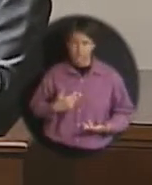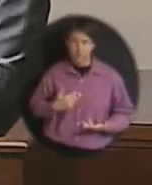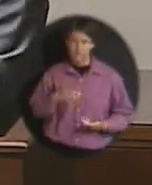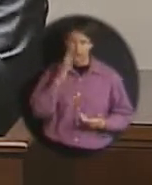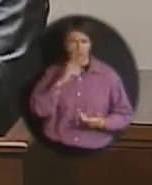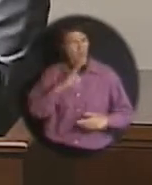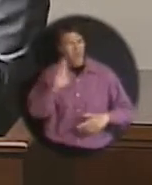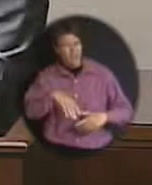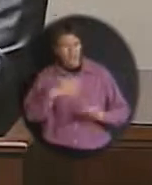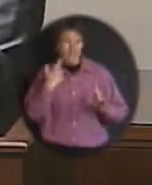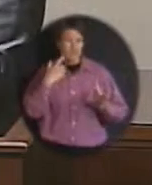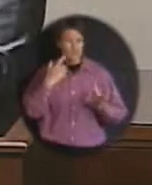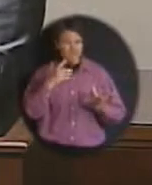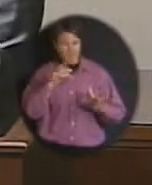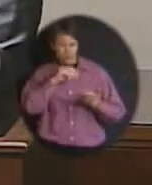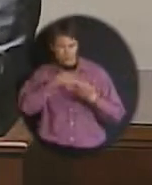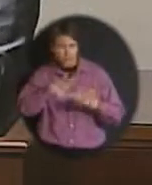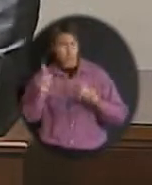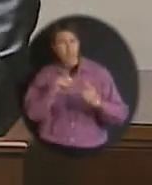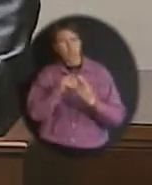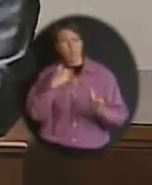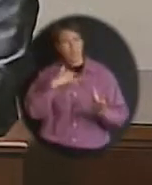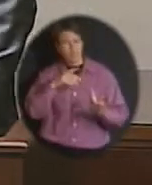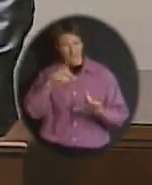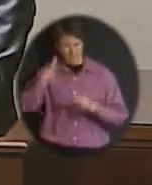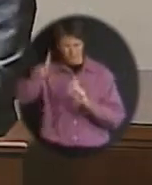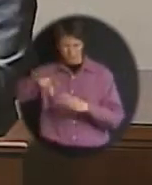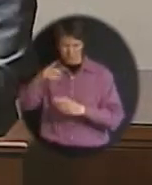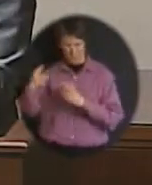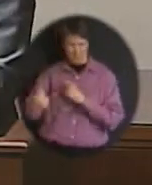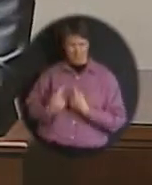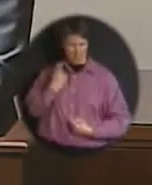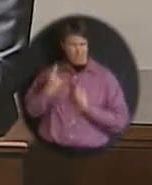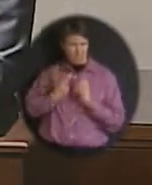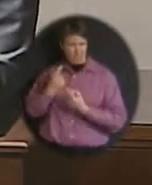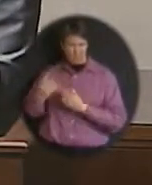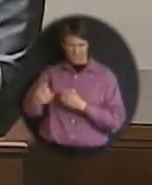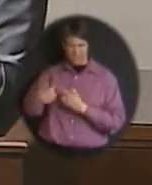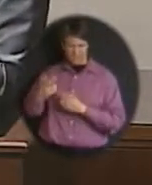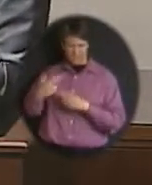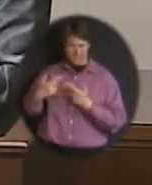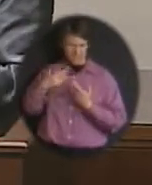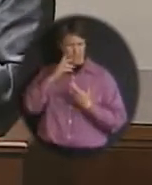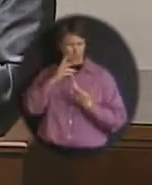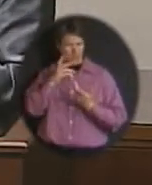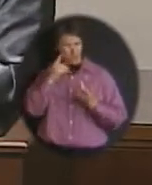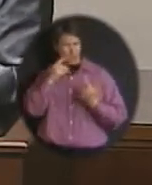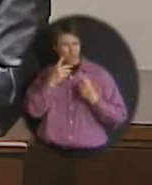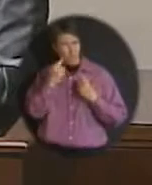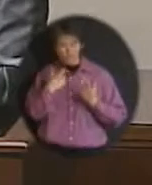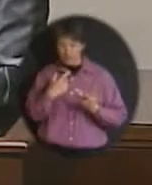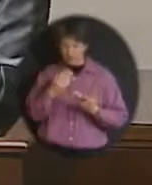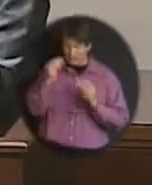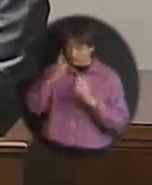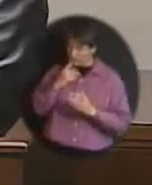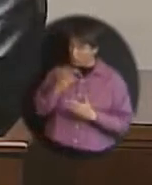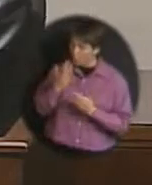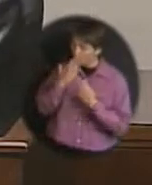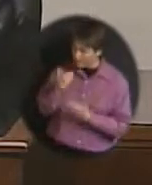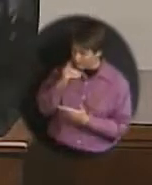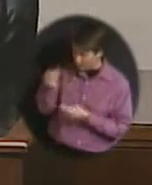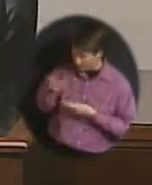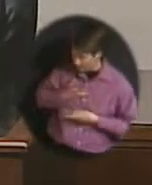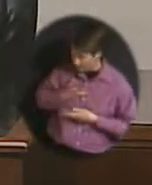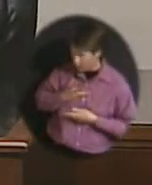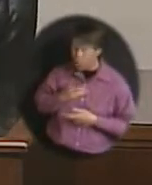was calling me names and bullying me and I'm feeling uncomfortable, and they say that to a teacher. The teacher may say, thank you for sharing, and goes and